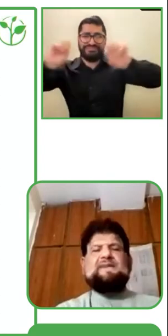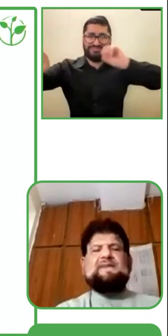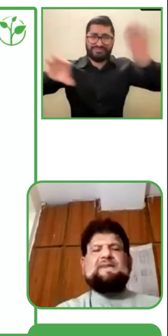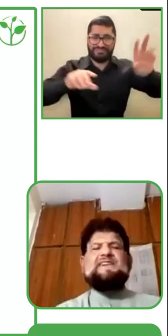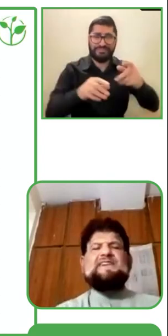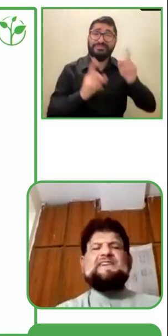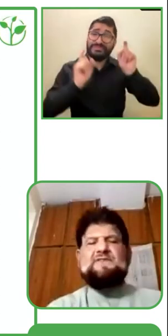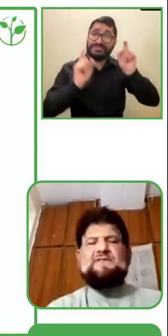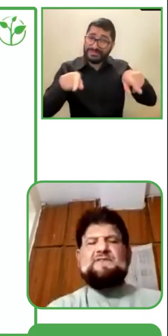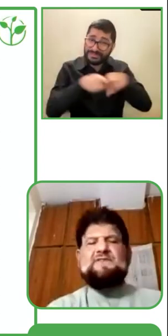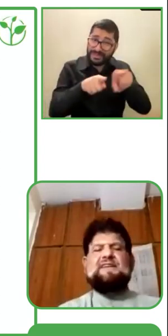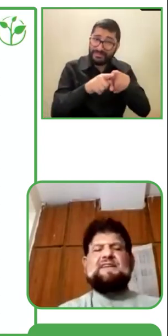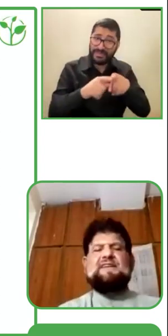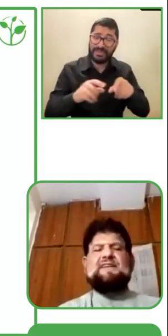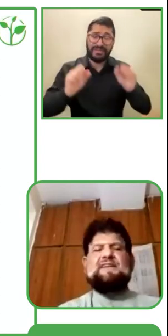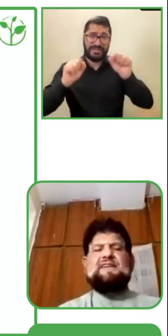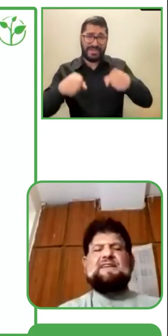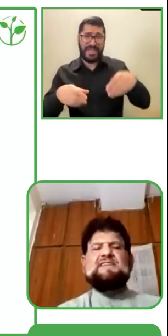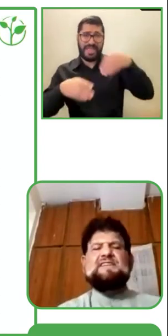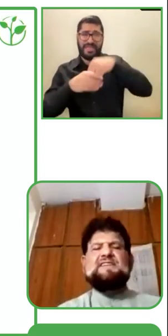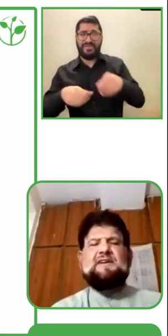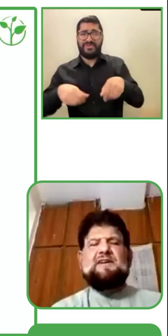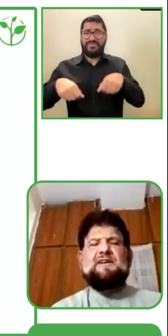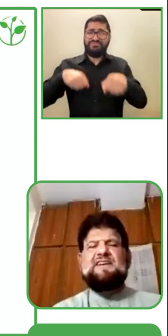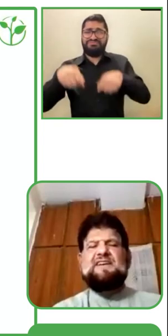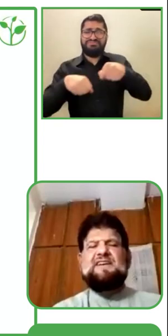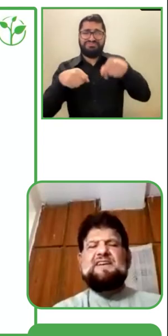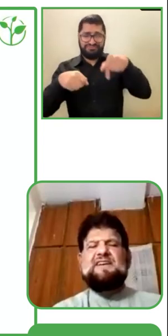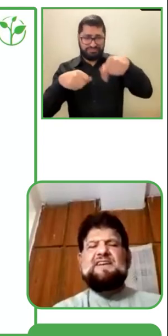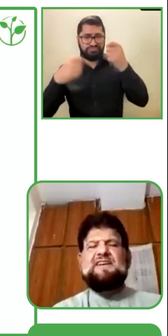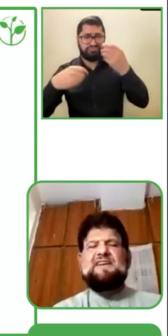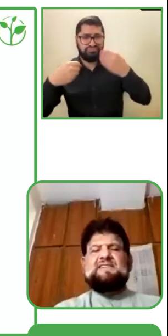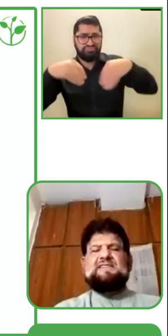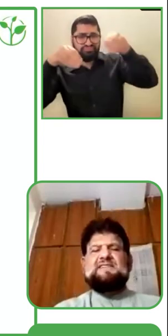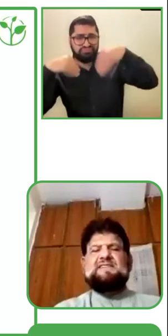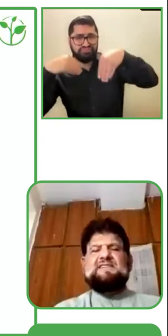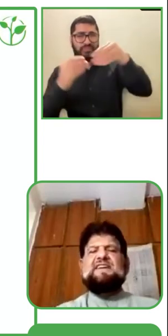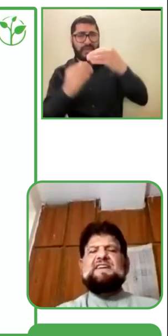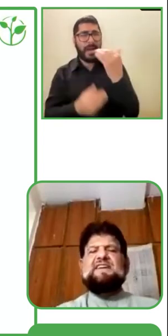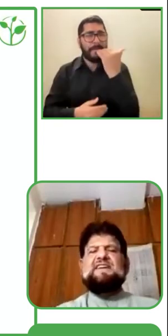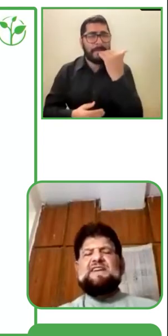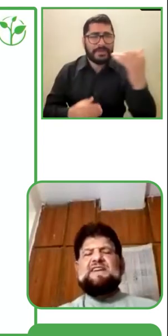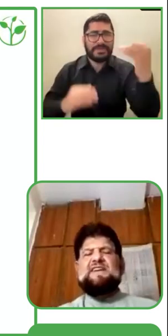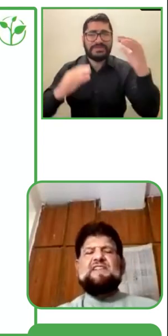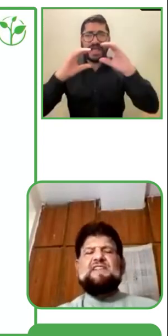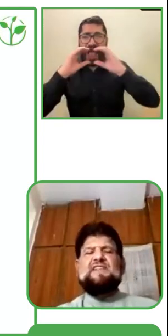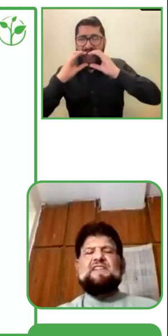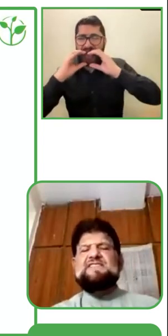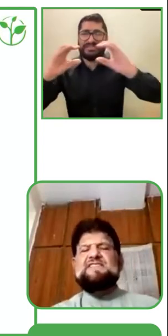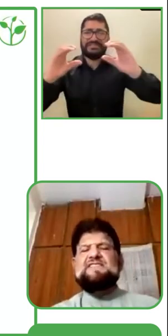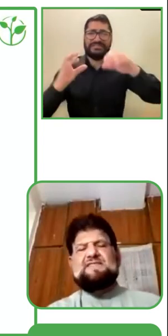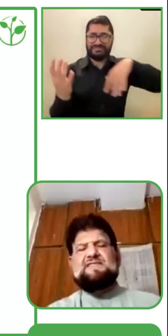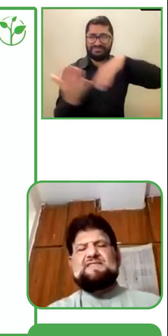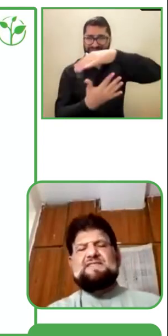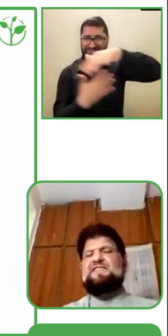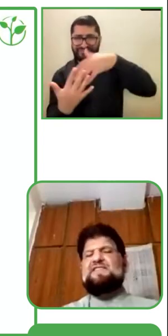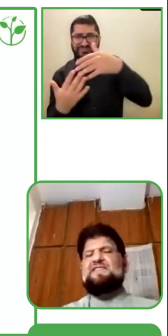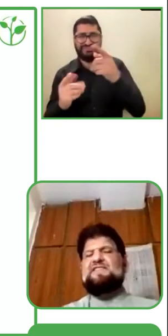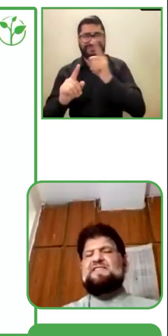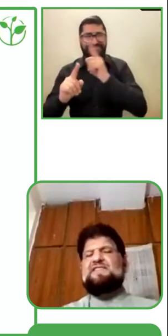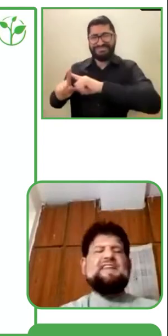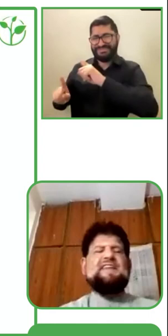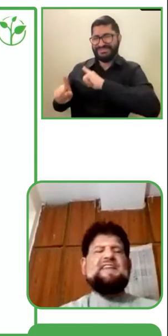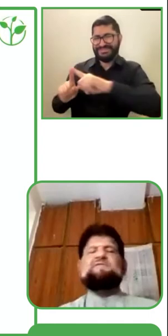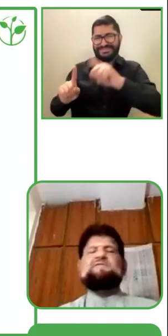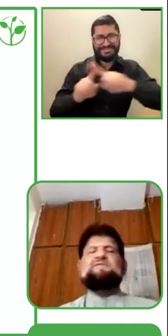our foreign partners. It was very successful and a very successful business. Somebody sitting at home and called the DCMS